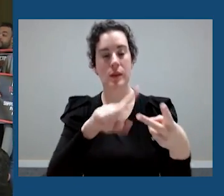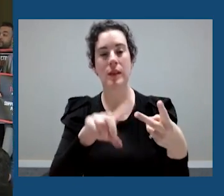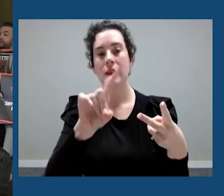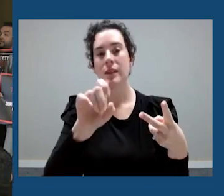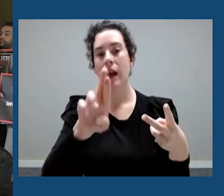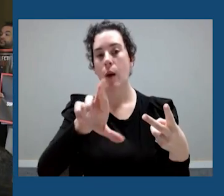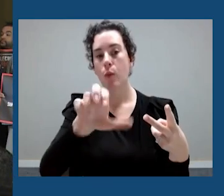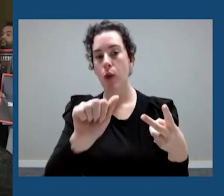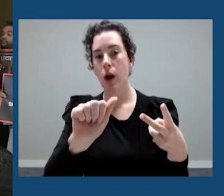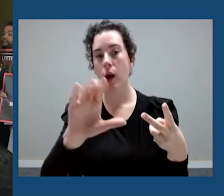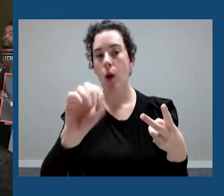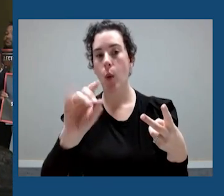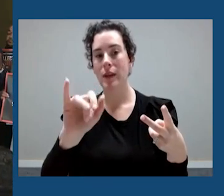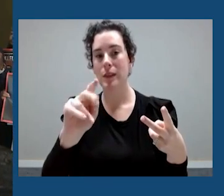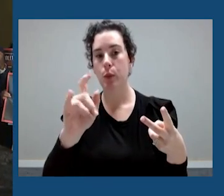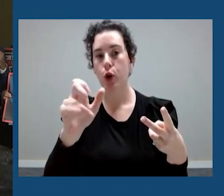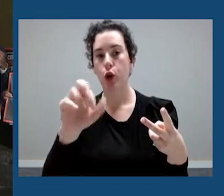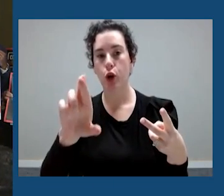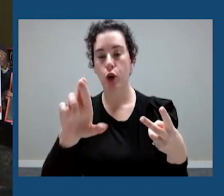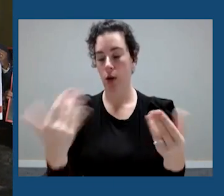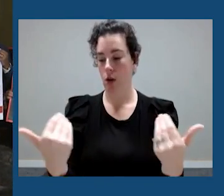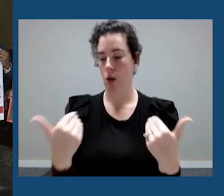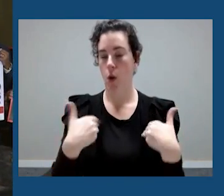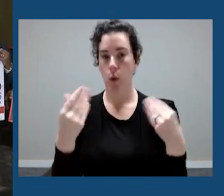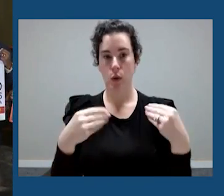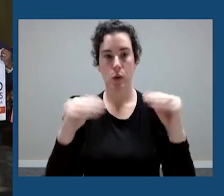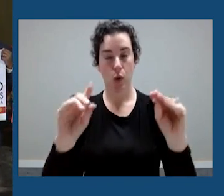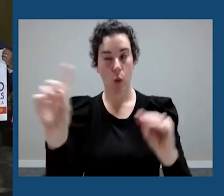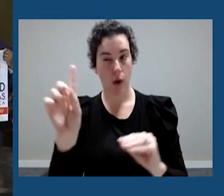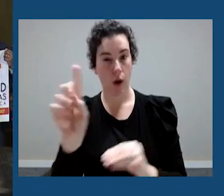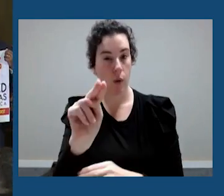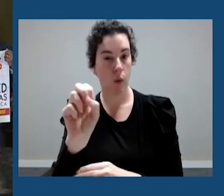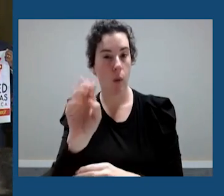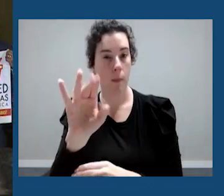of a store in Nomad. Senator